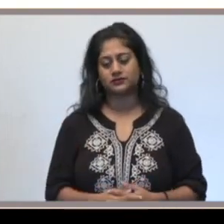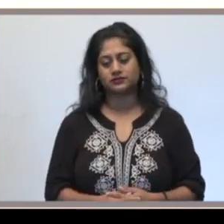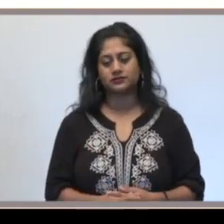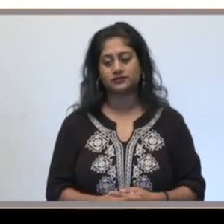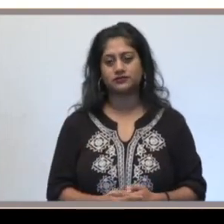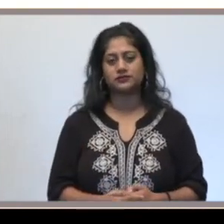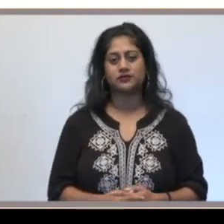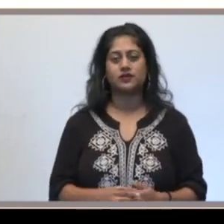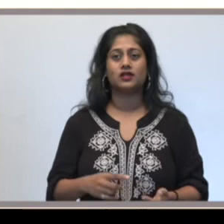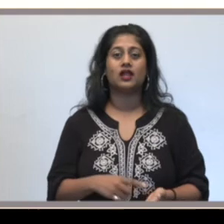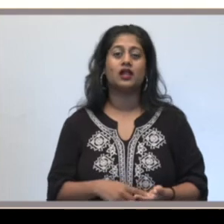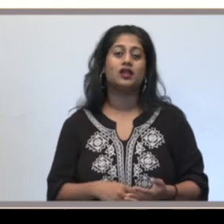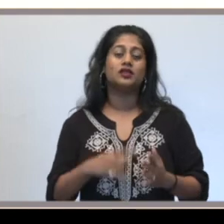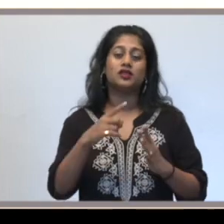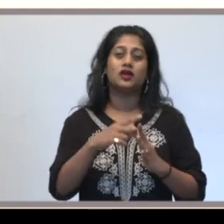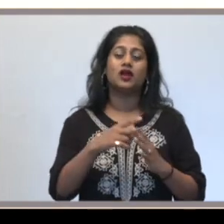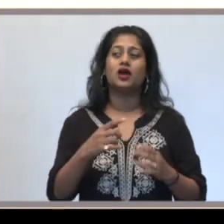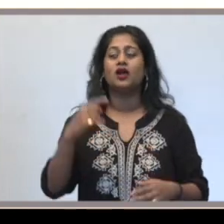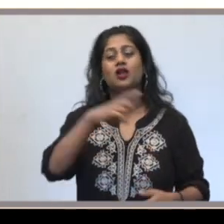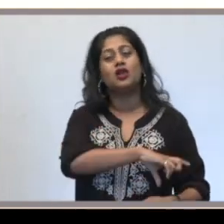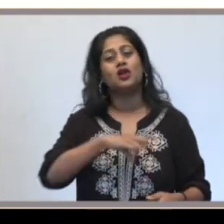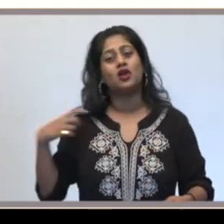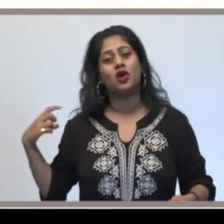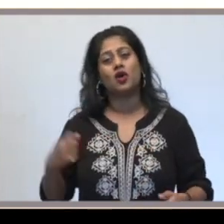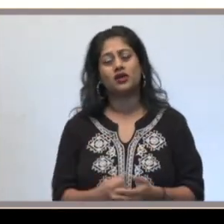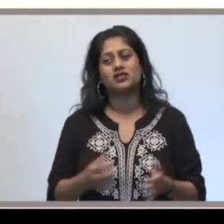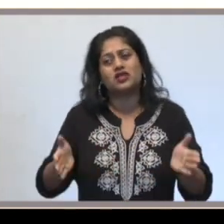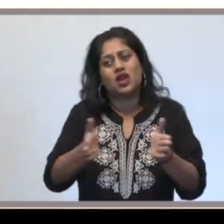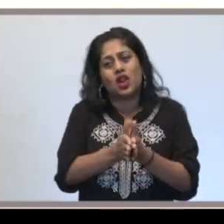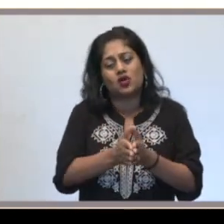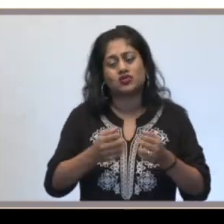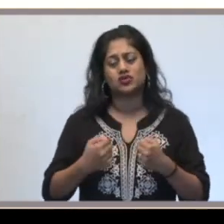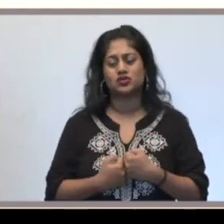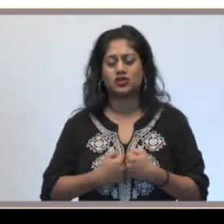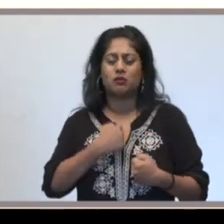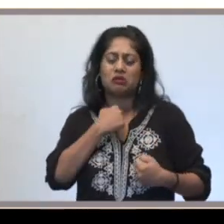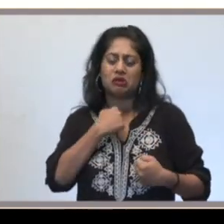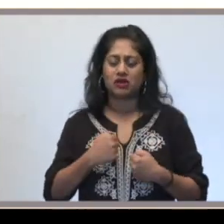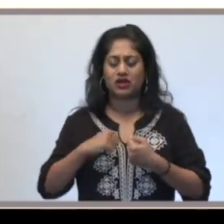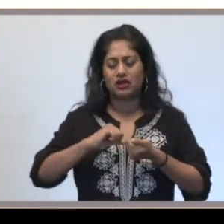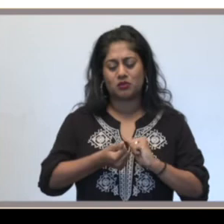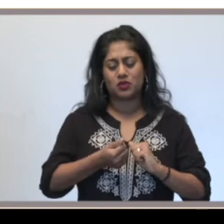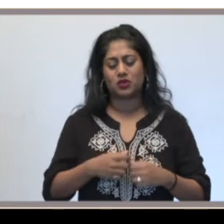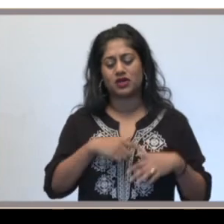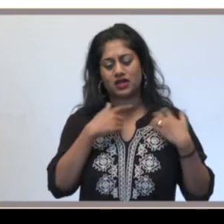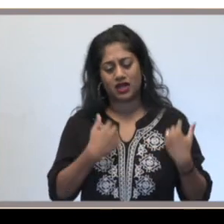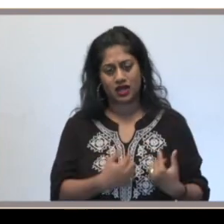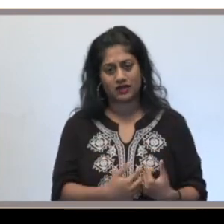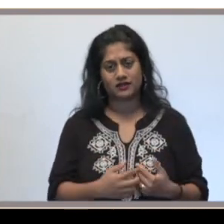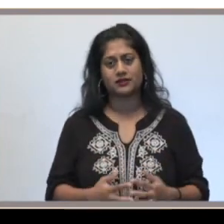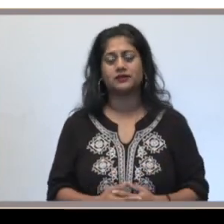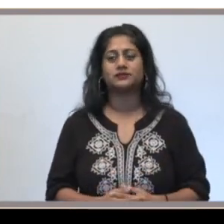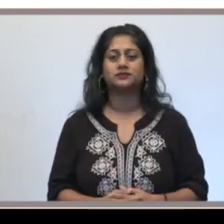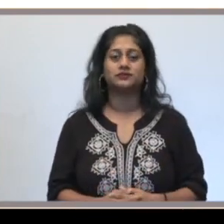The verse was, "The Lord is close to the brokenhearted and saves those who are crushed in spirit." Elsewhere in